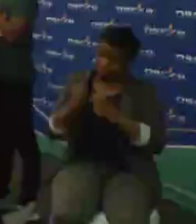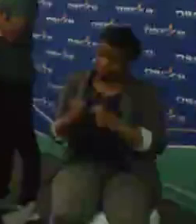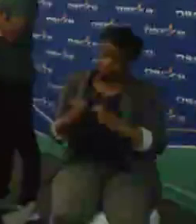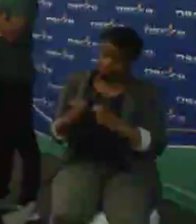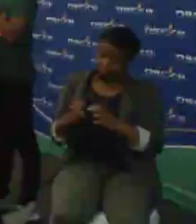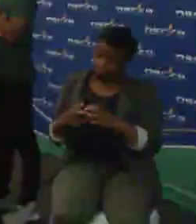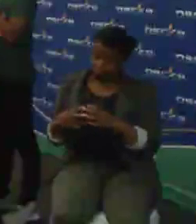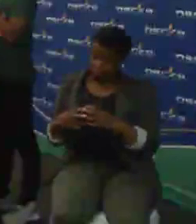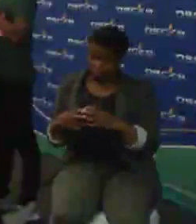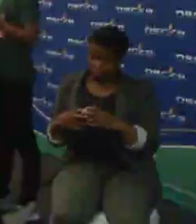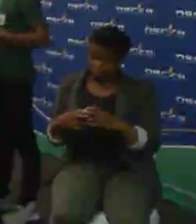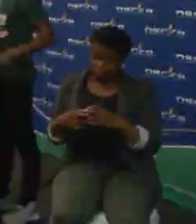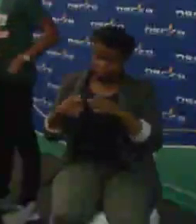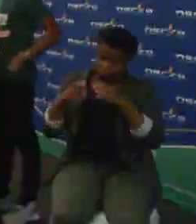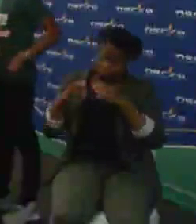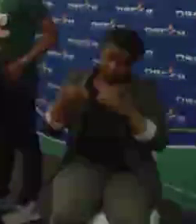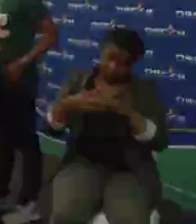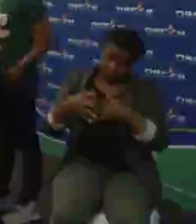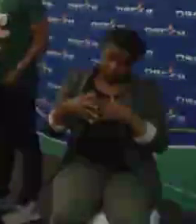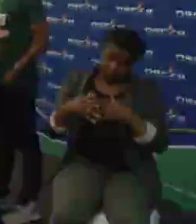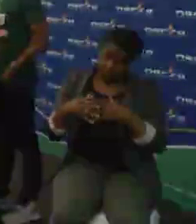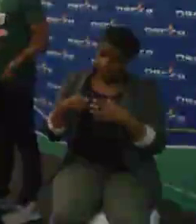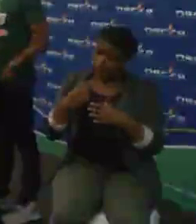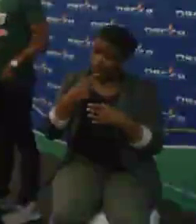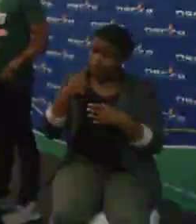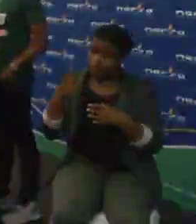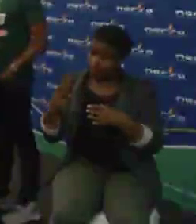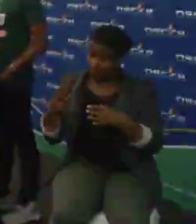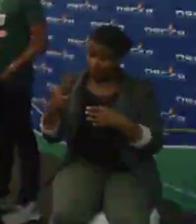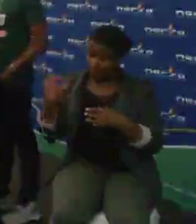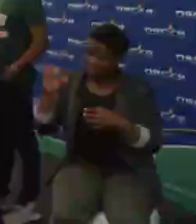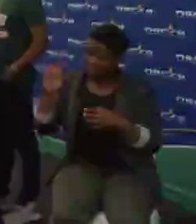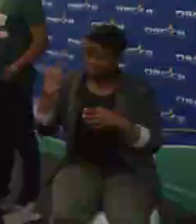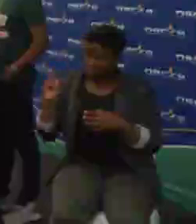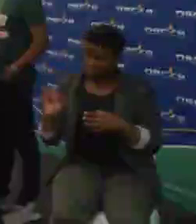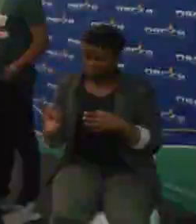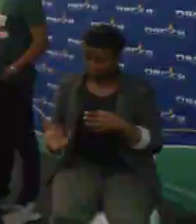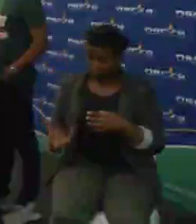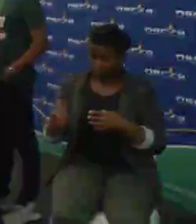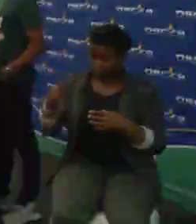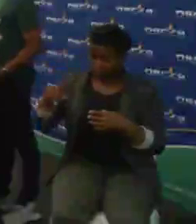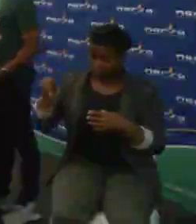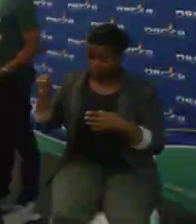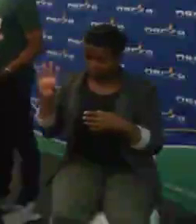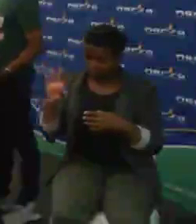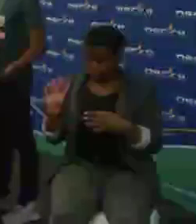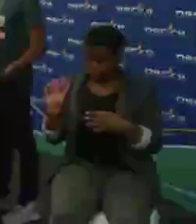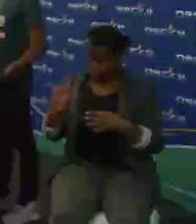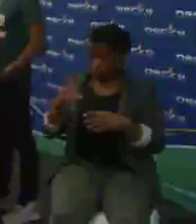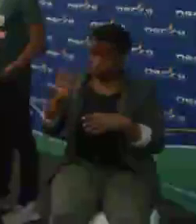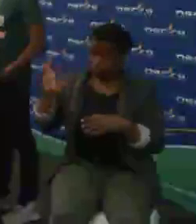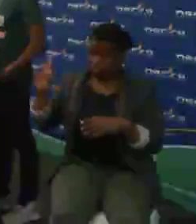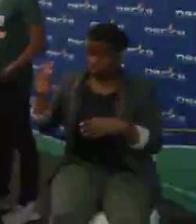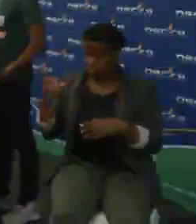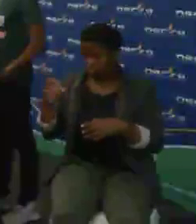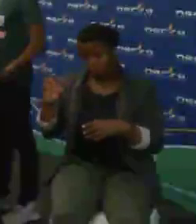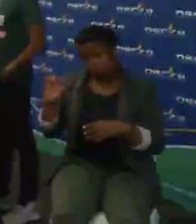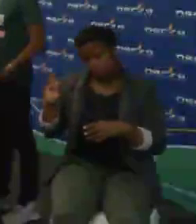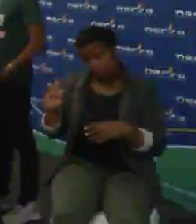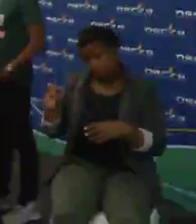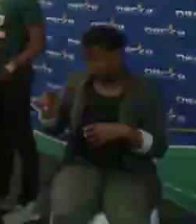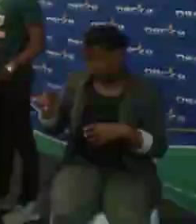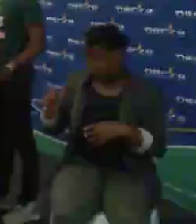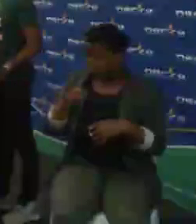produced electricity. As I said about the MYPD4 and the IRP, I think this whole section should just basically be